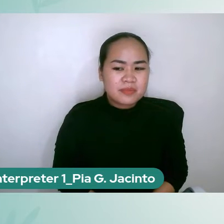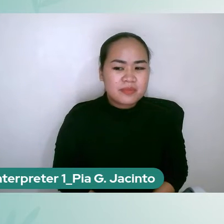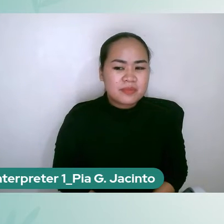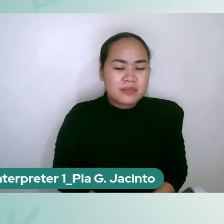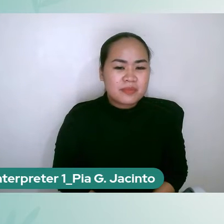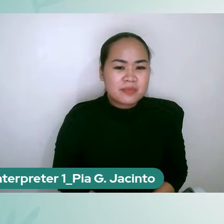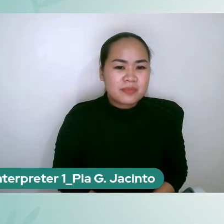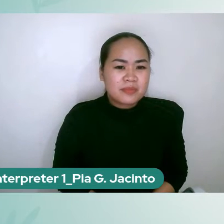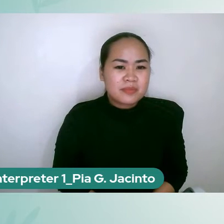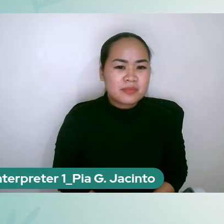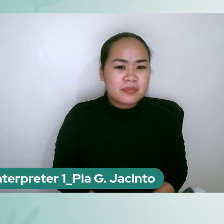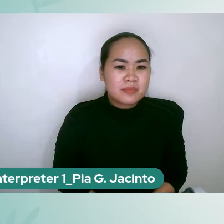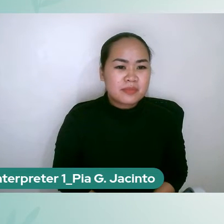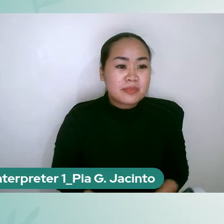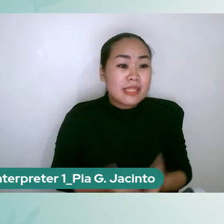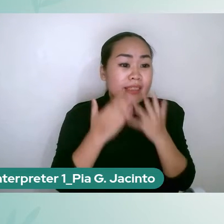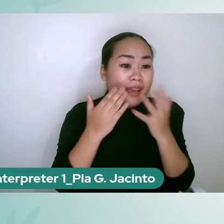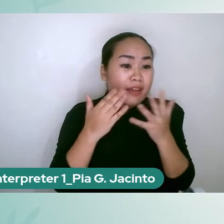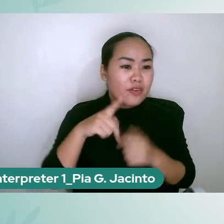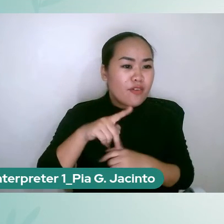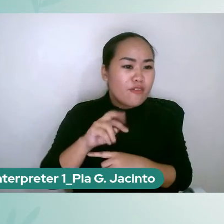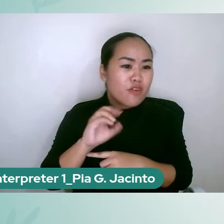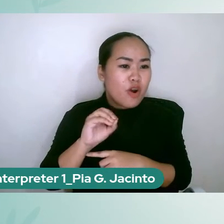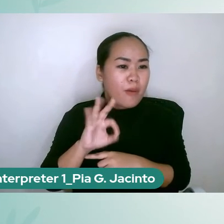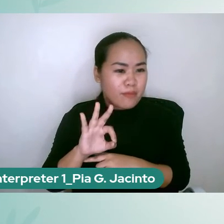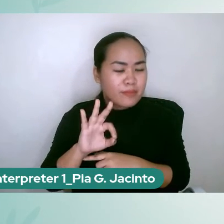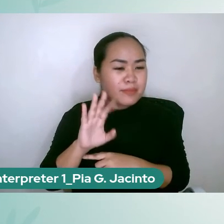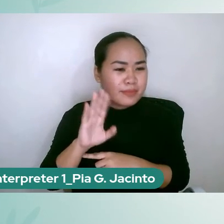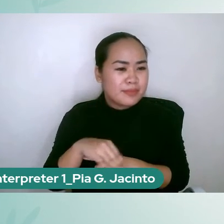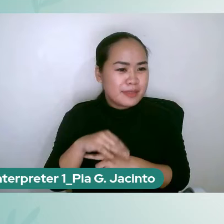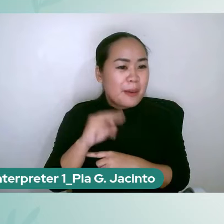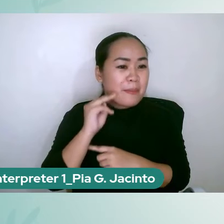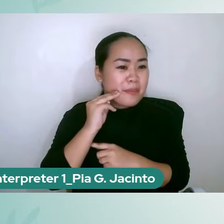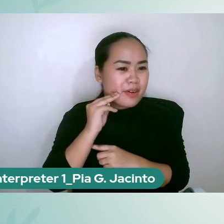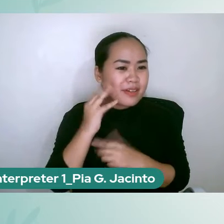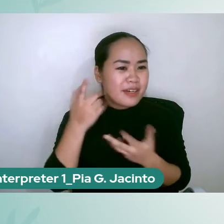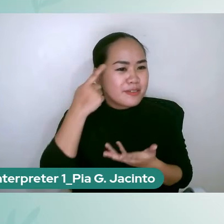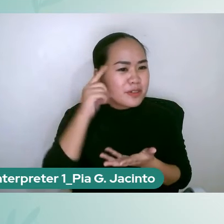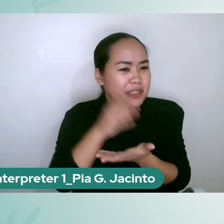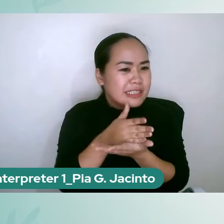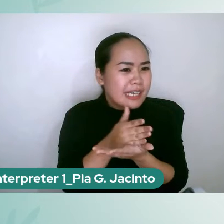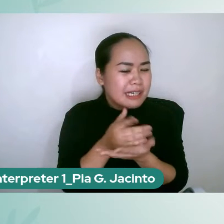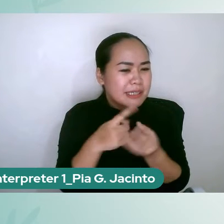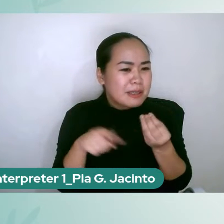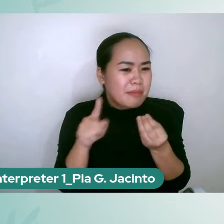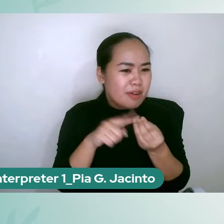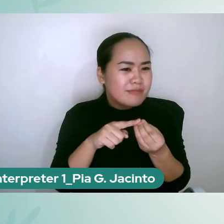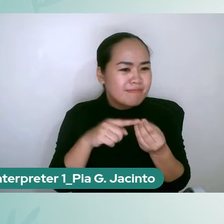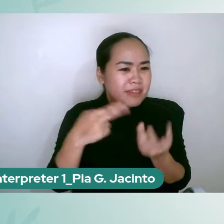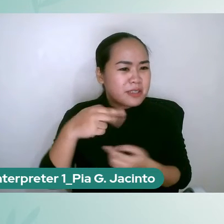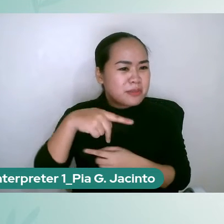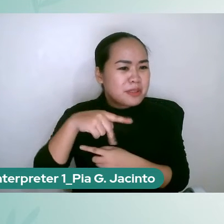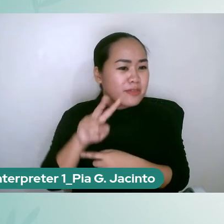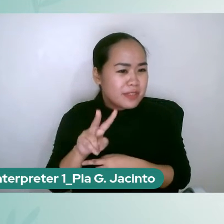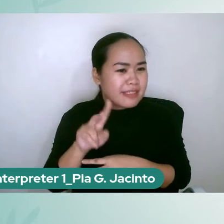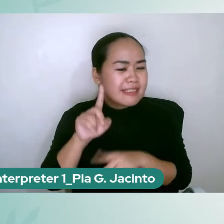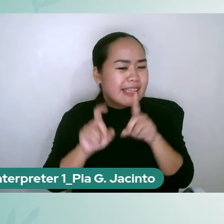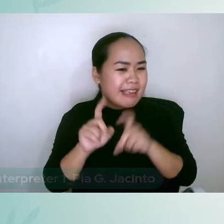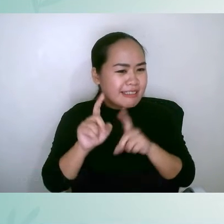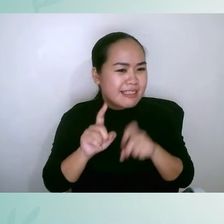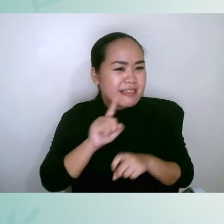Thank you, Professor Marian Saville, for sharing the Australian experience on HPV DNA testing, especially